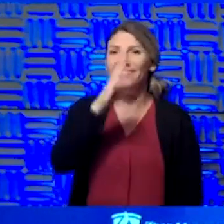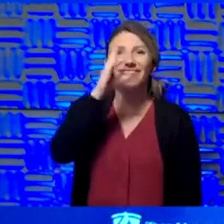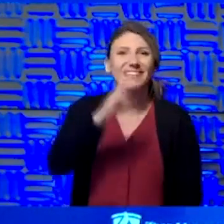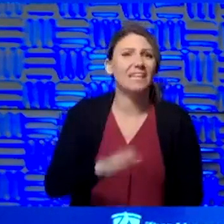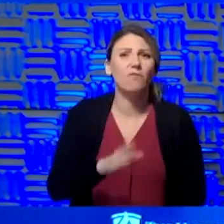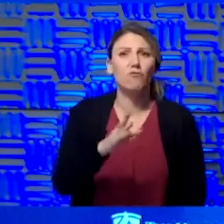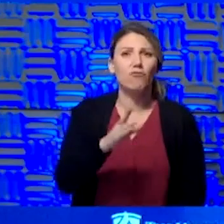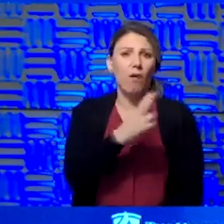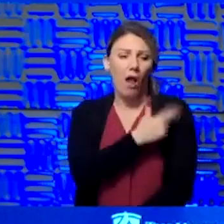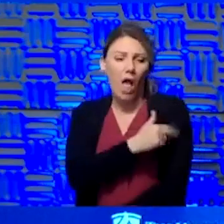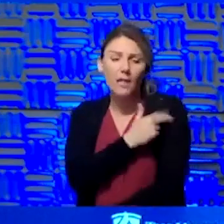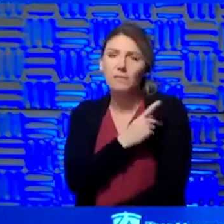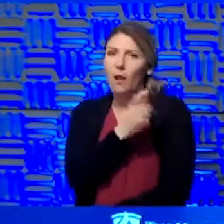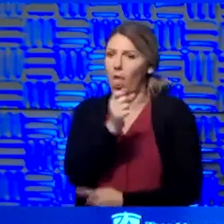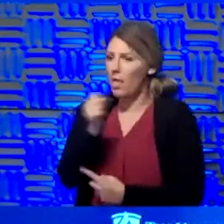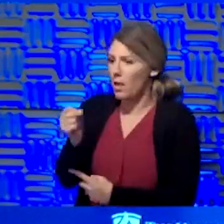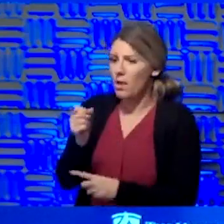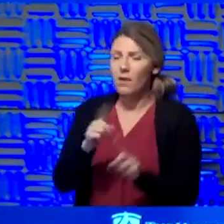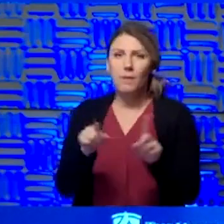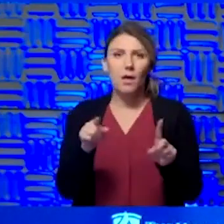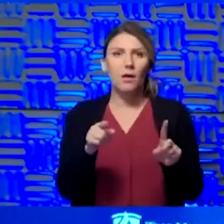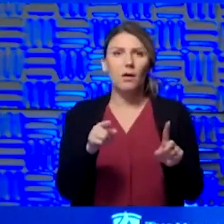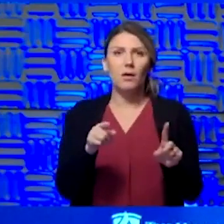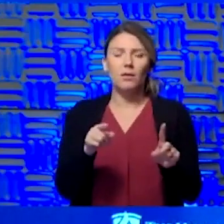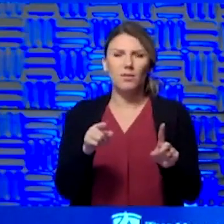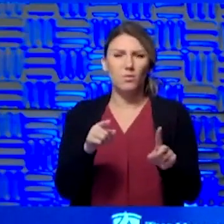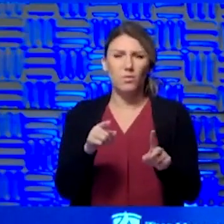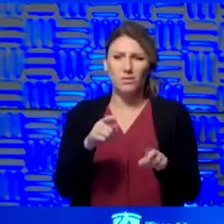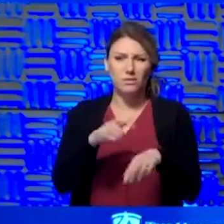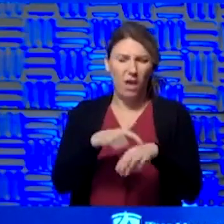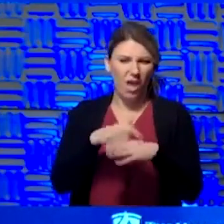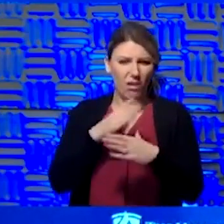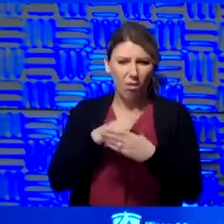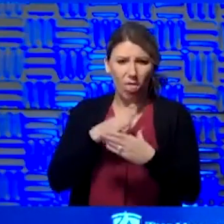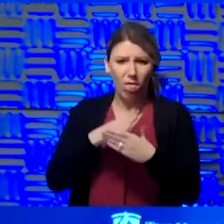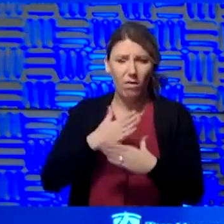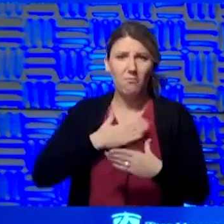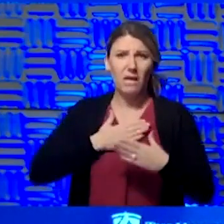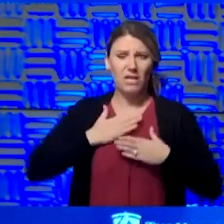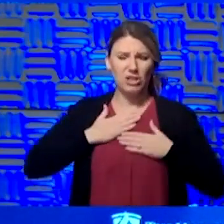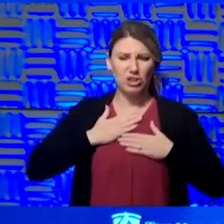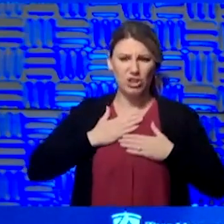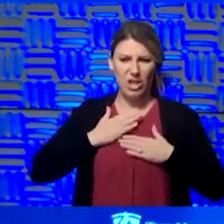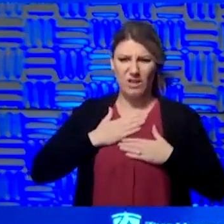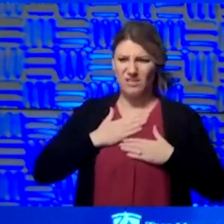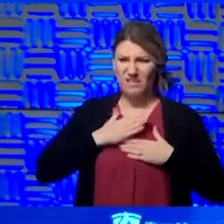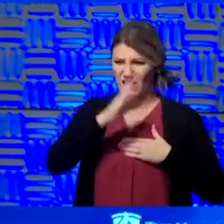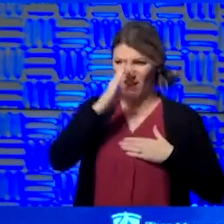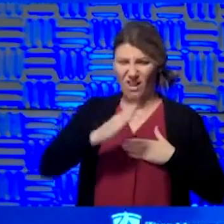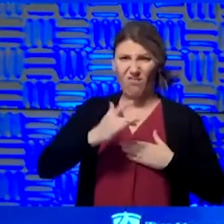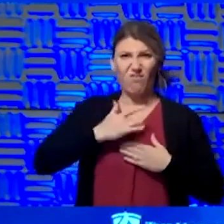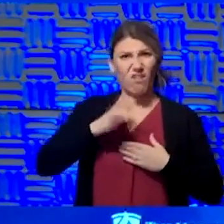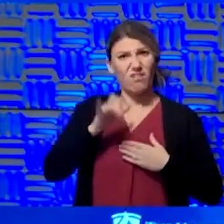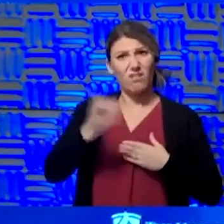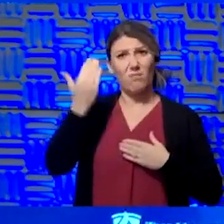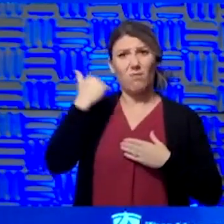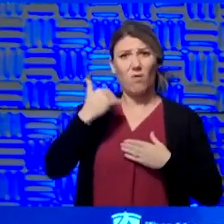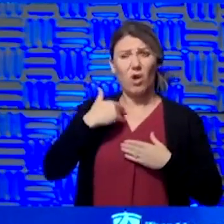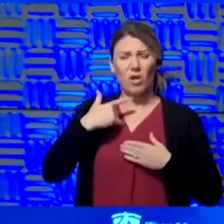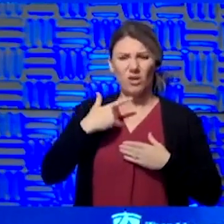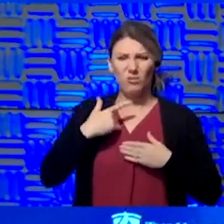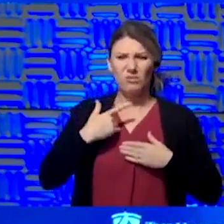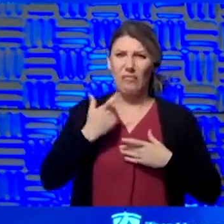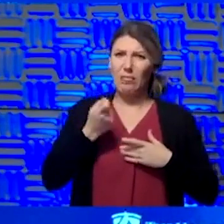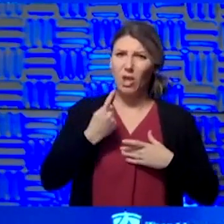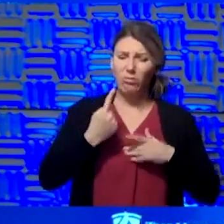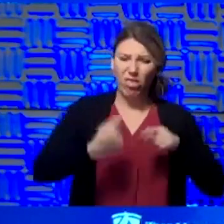never hospitalized, but there were times where I would just have some irritation in my chest, and I hadn't felt that before. It felt like it was a little bit difficult to